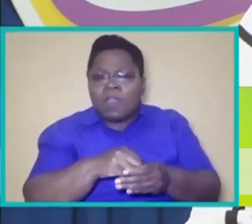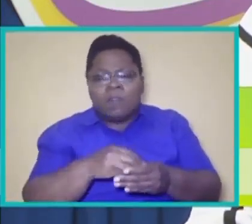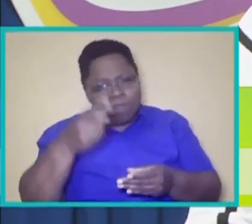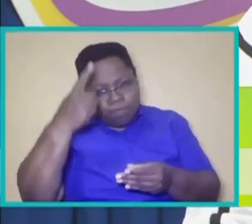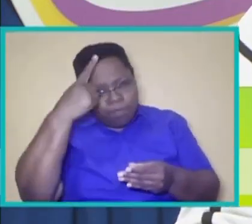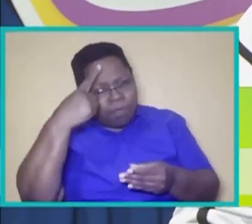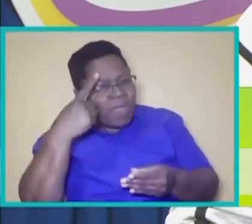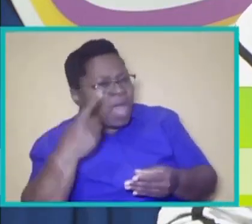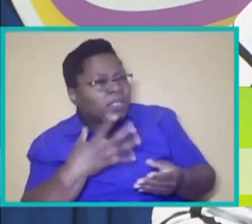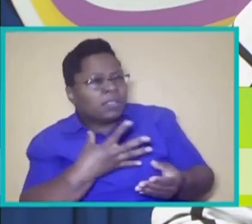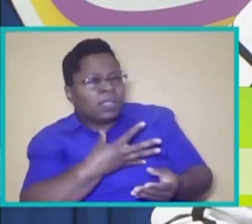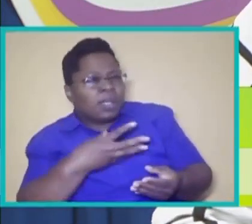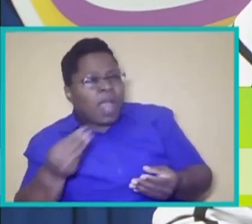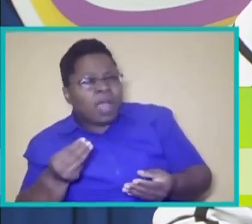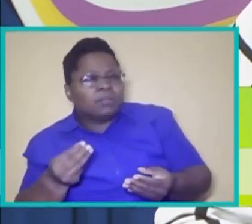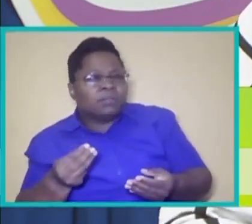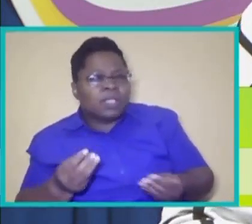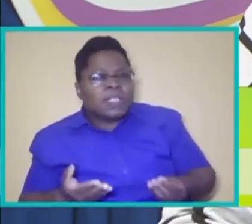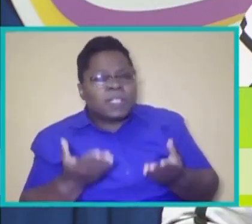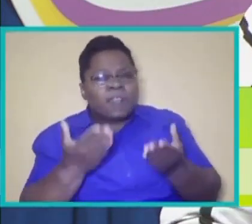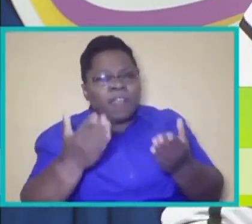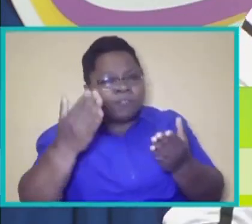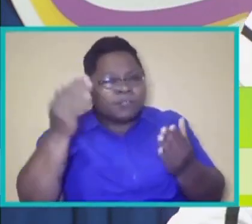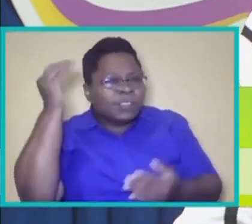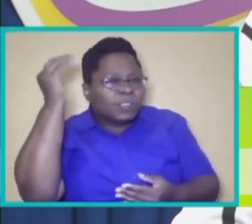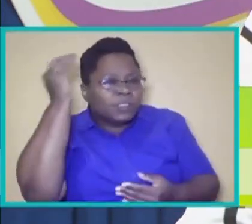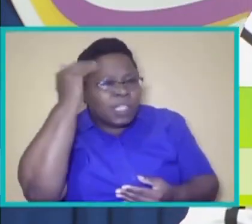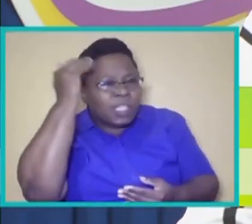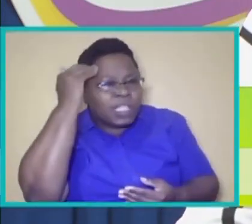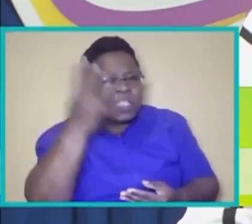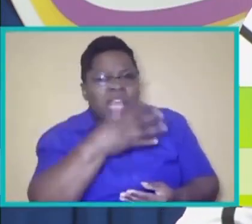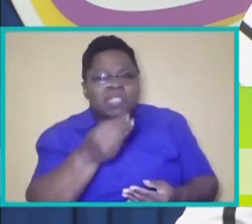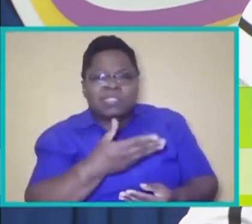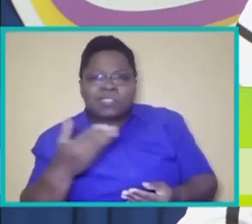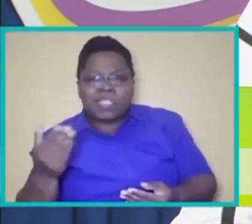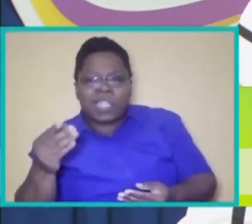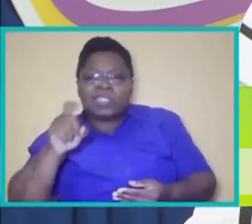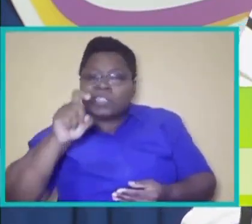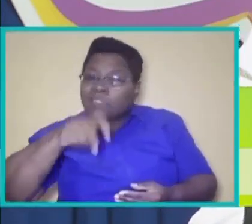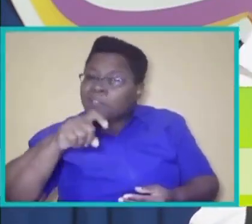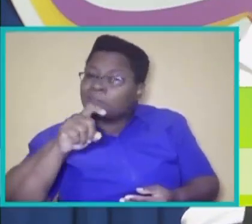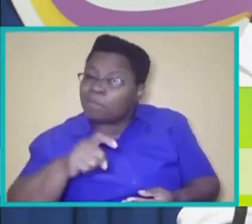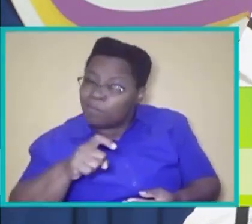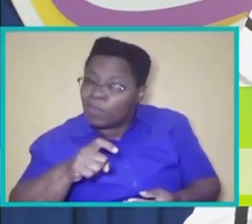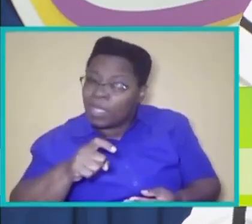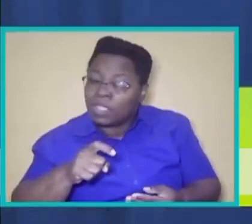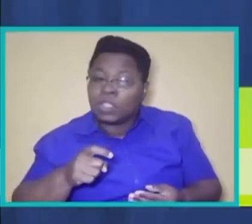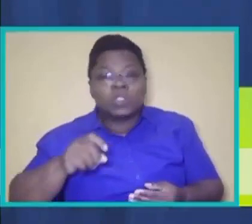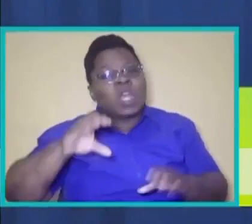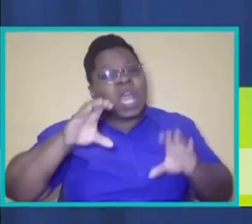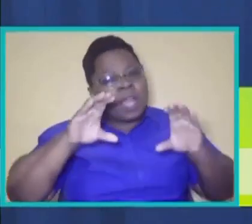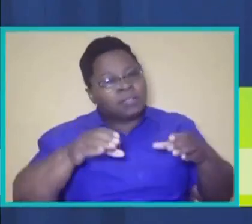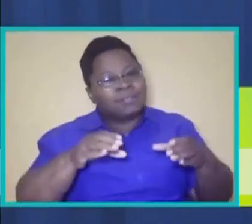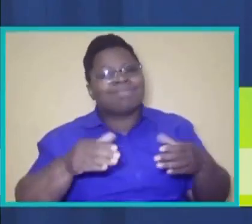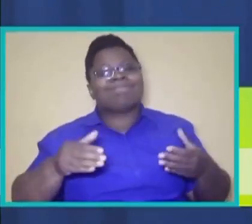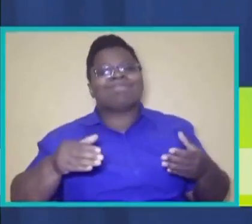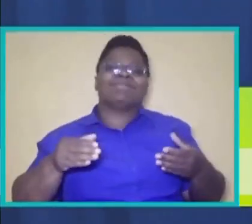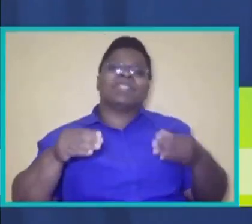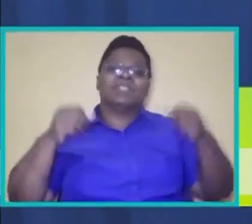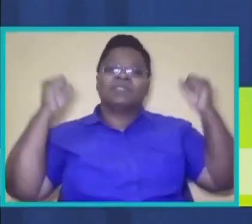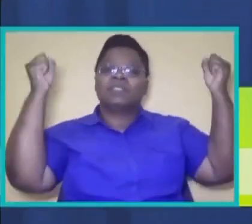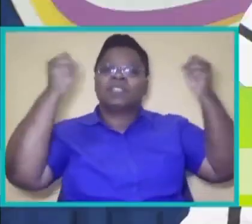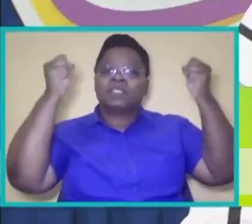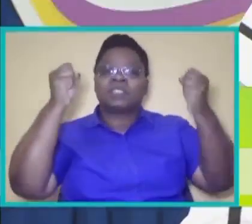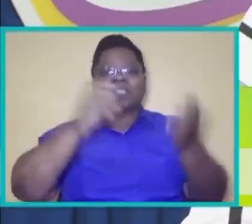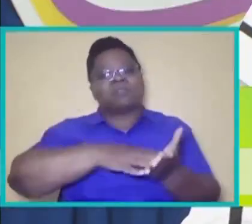quite provocative about the statement that you made. As you know, I am DK, about who is going to do that